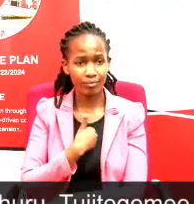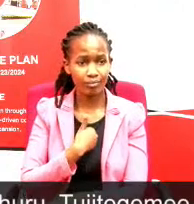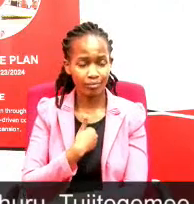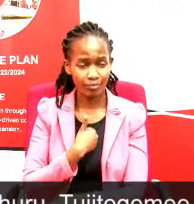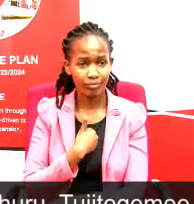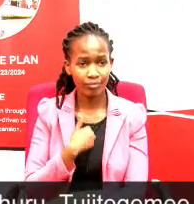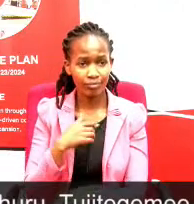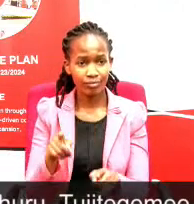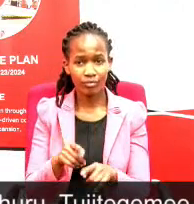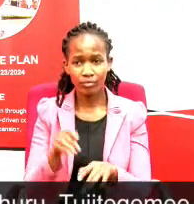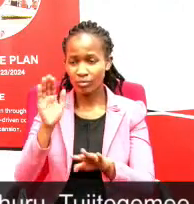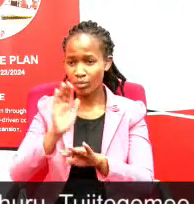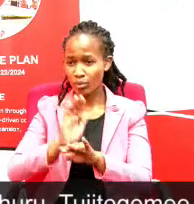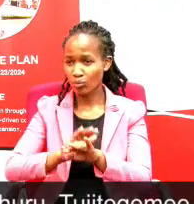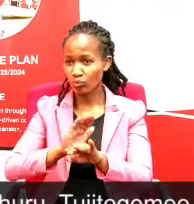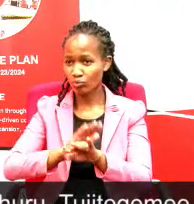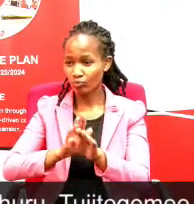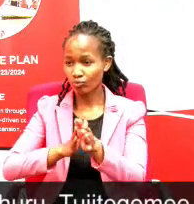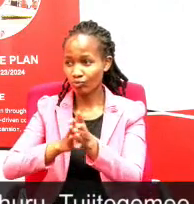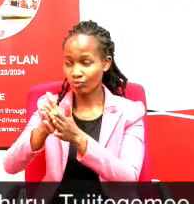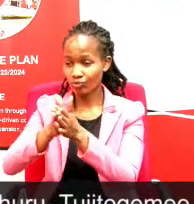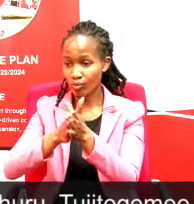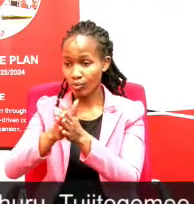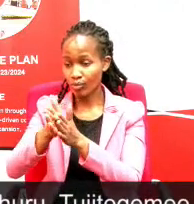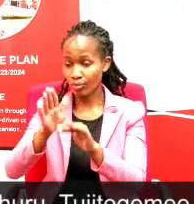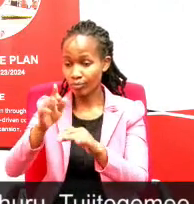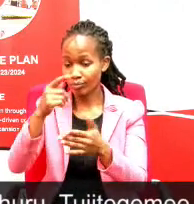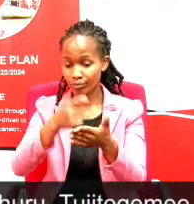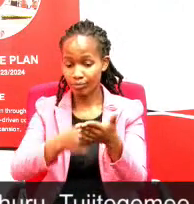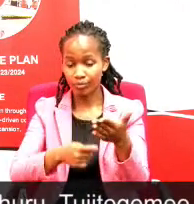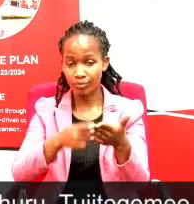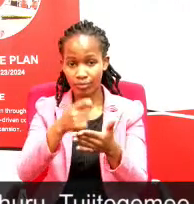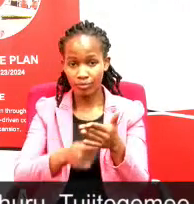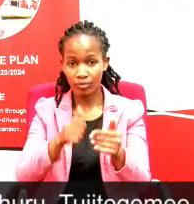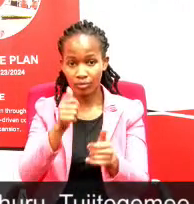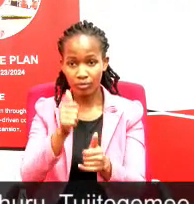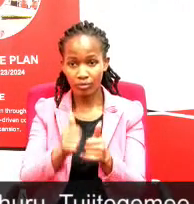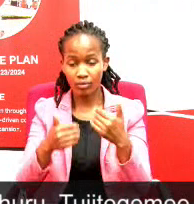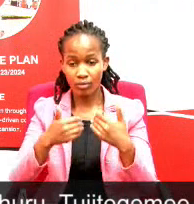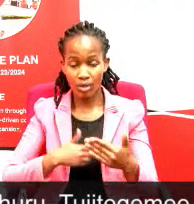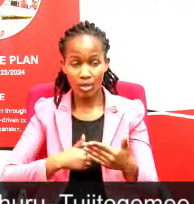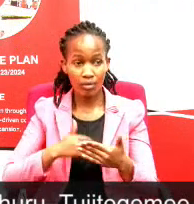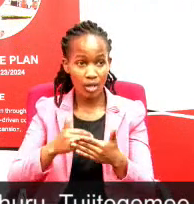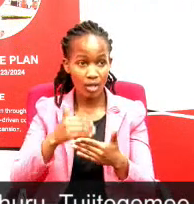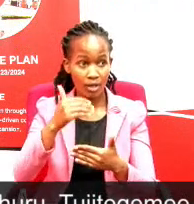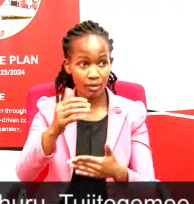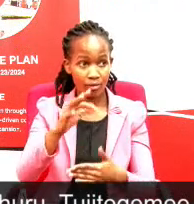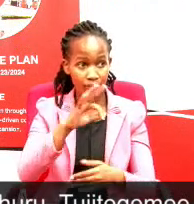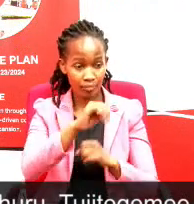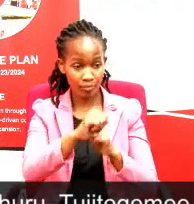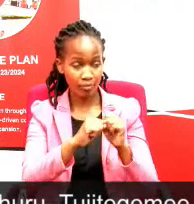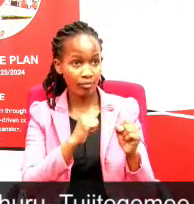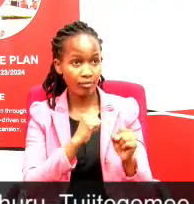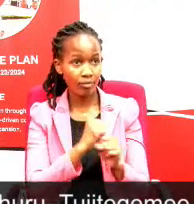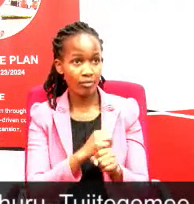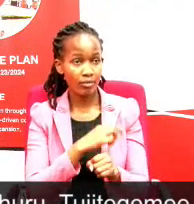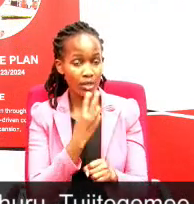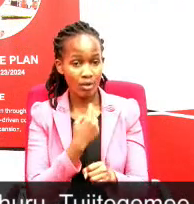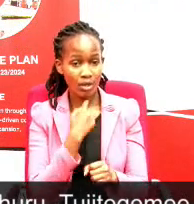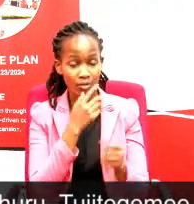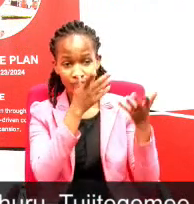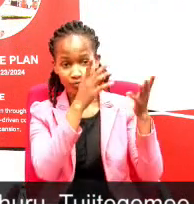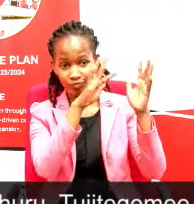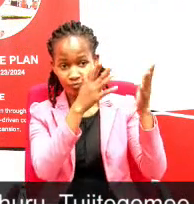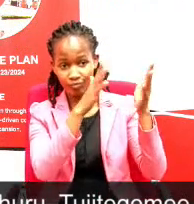and fairly motivated on the task that is lying ahead of them over the next 3 years. And so we say kudos to